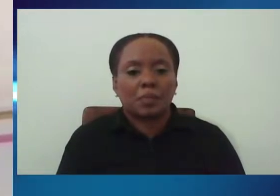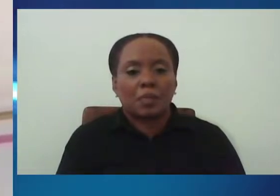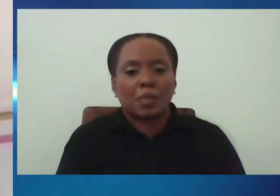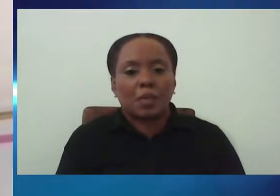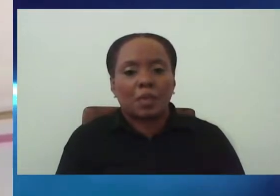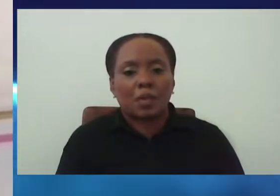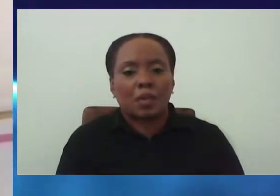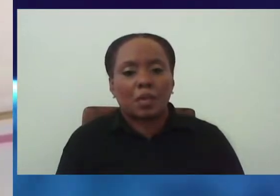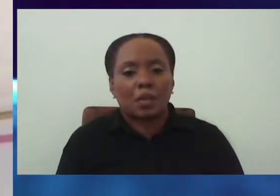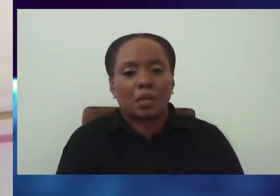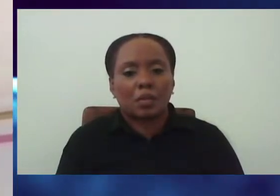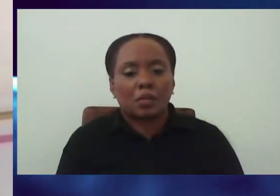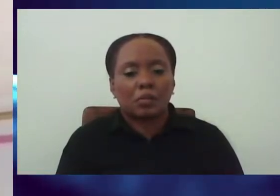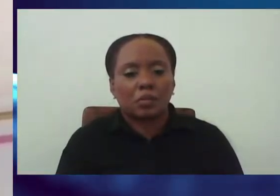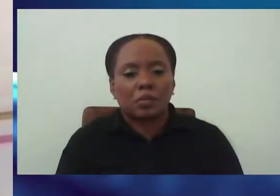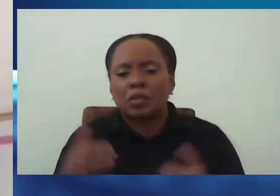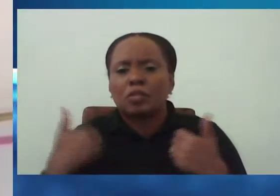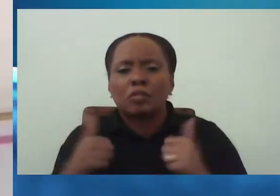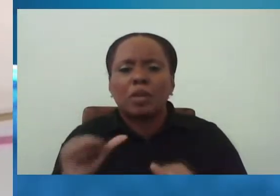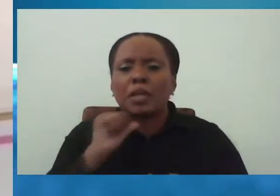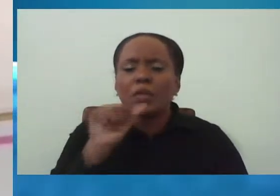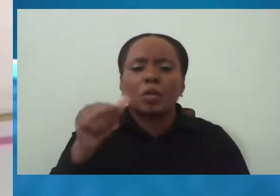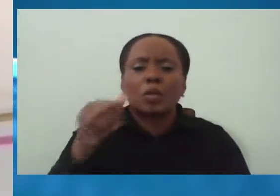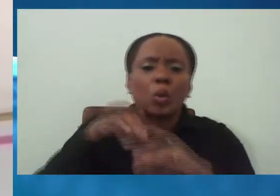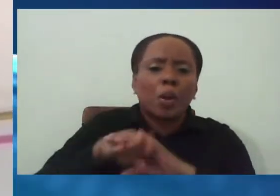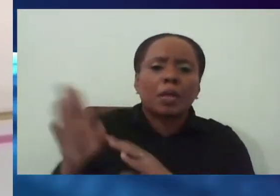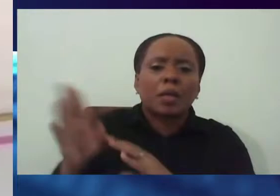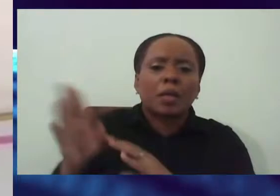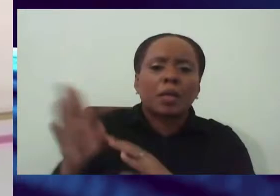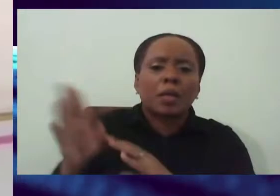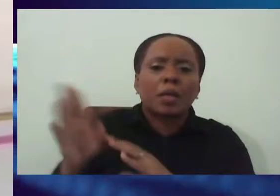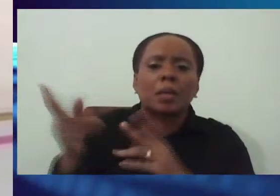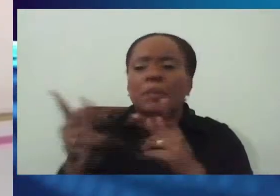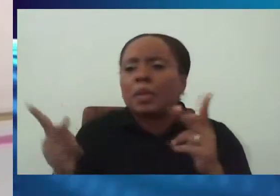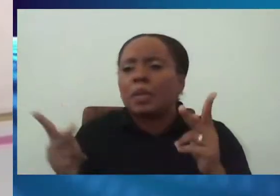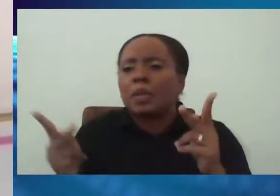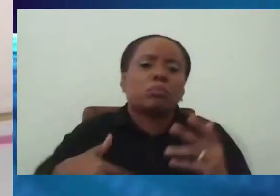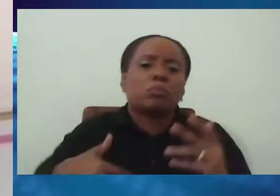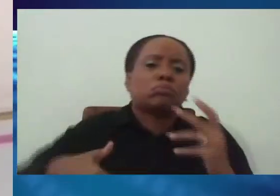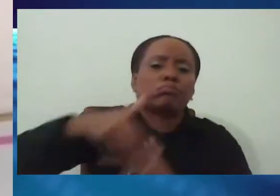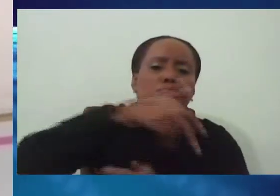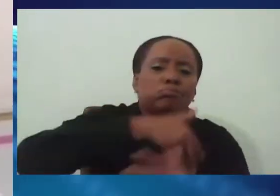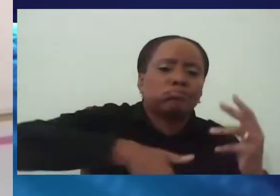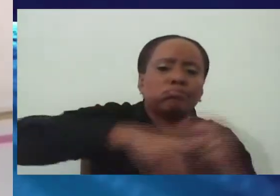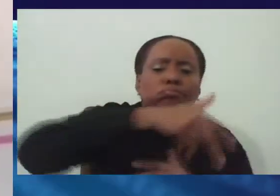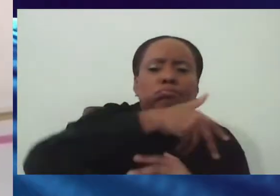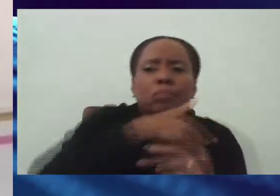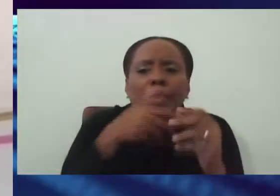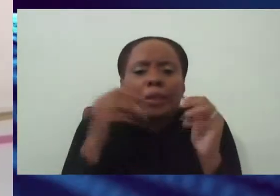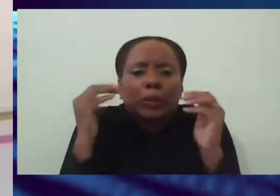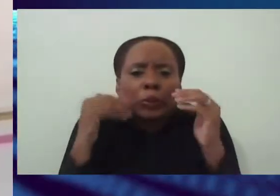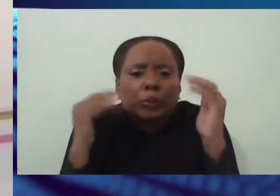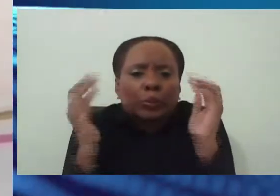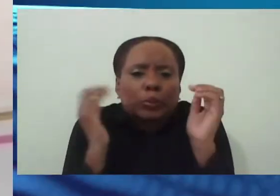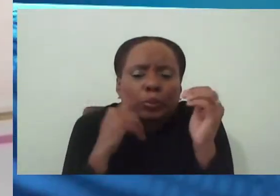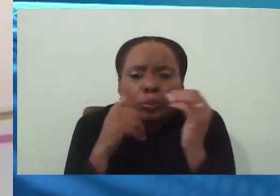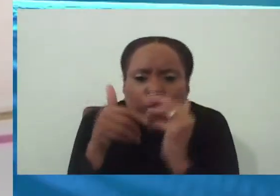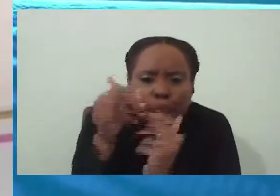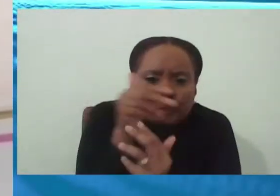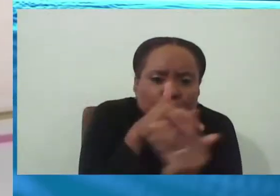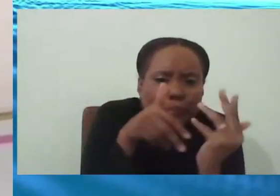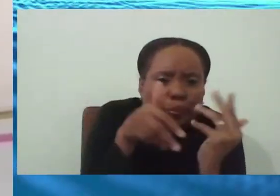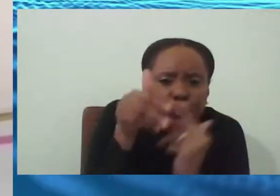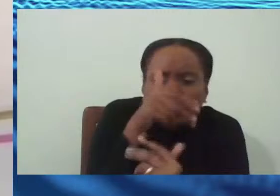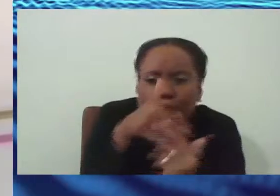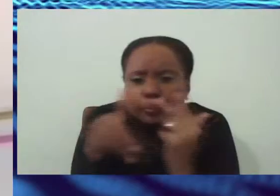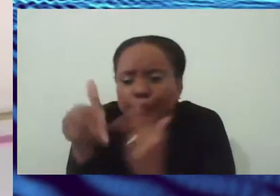ventilated, where you are in contact with someone for more than 15 minutes without some layer of protection, in particular, in